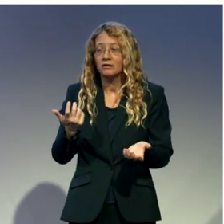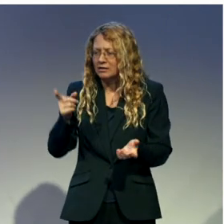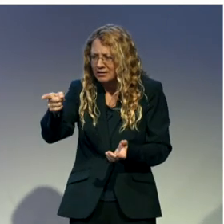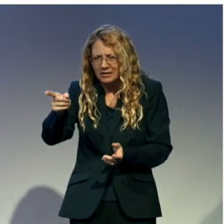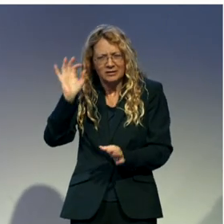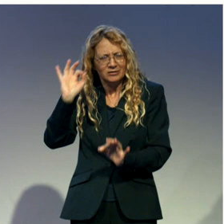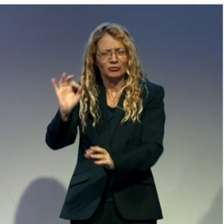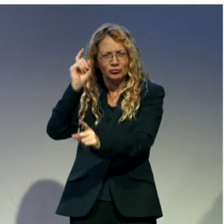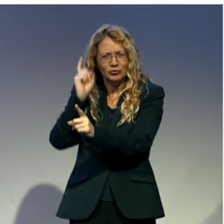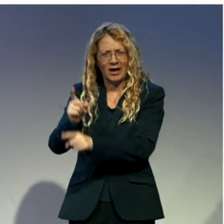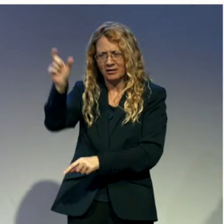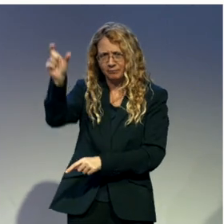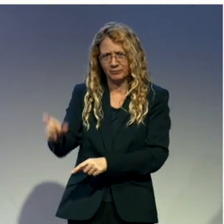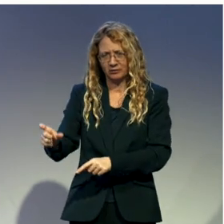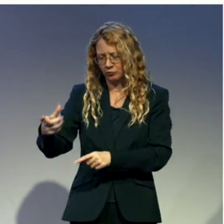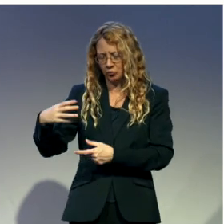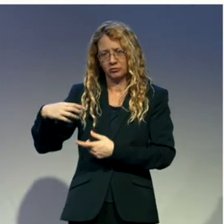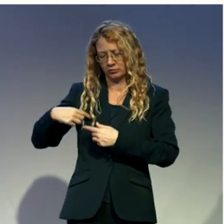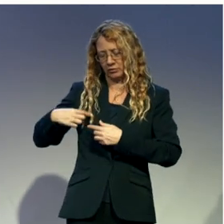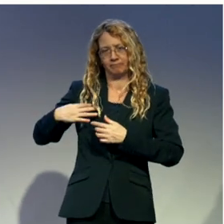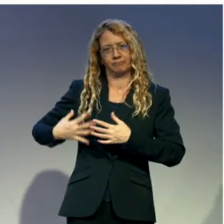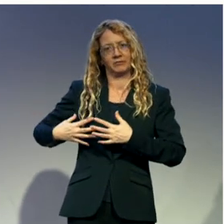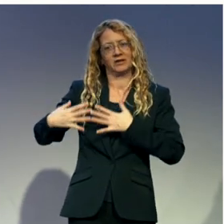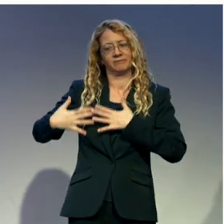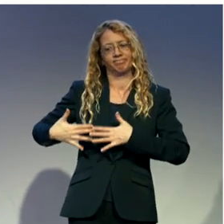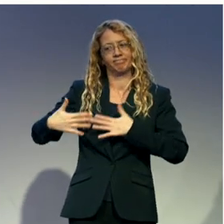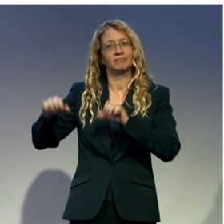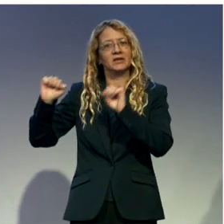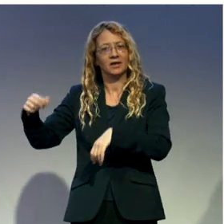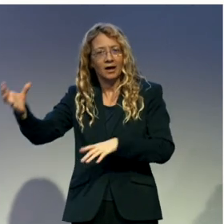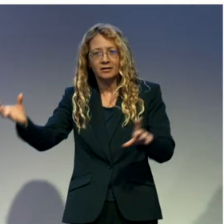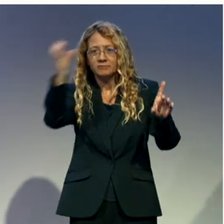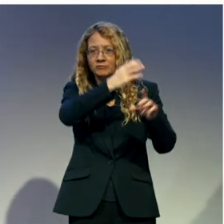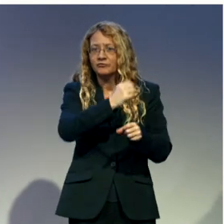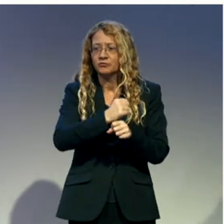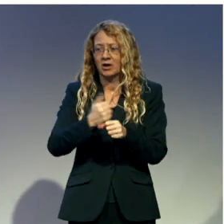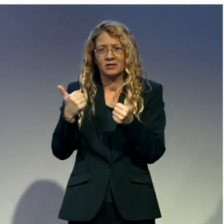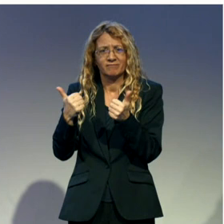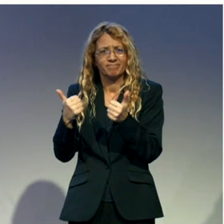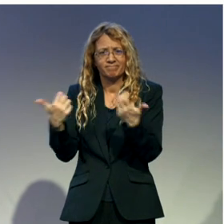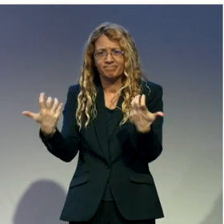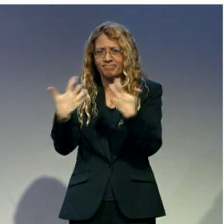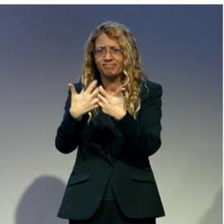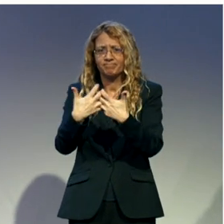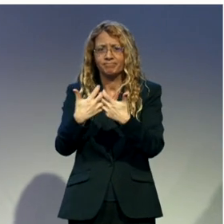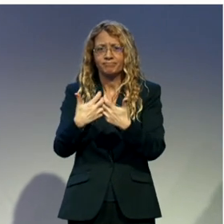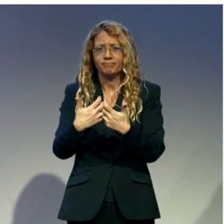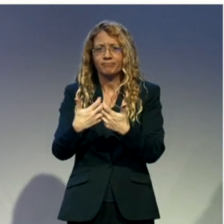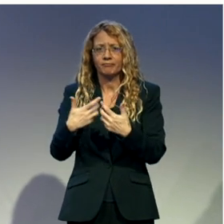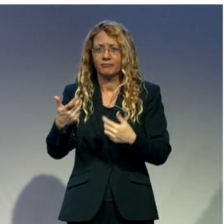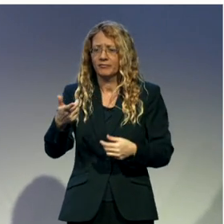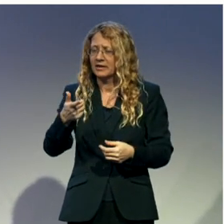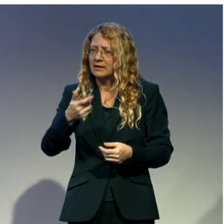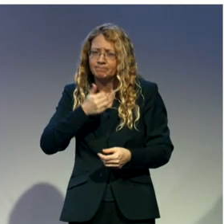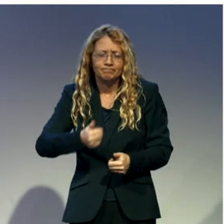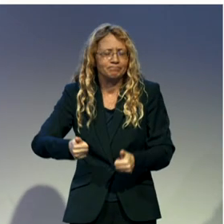breast health for women. It's an innovative and diagnostically superior breast examination method. By